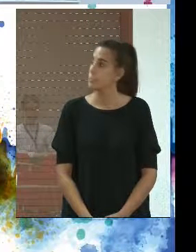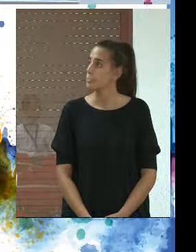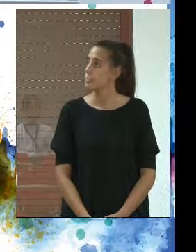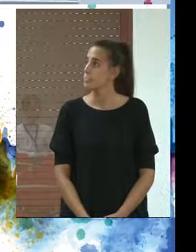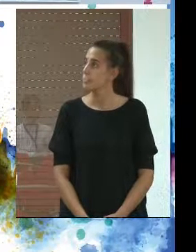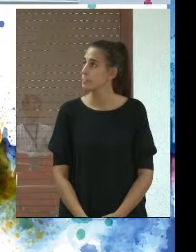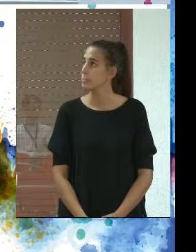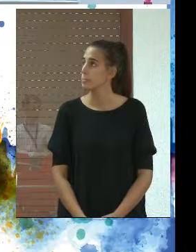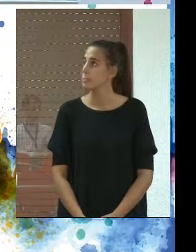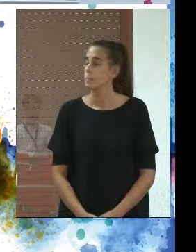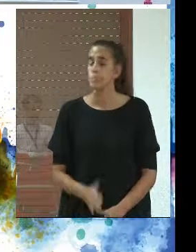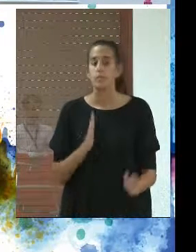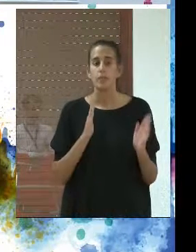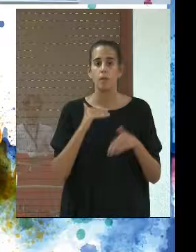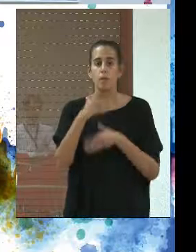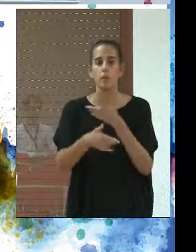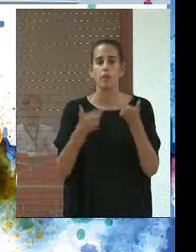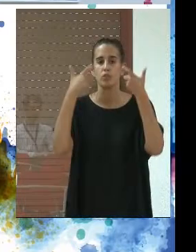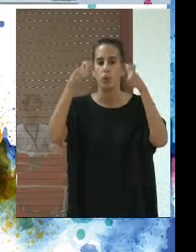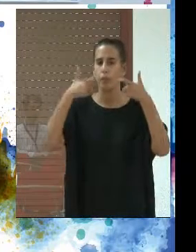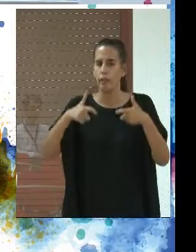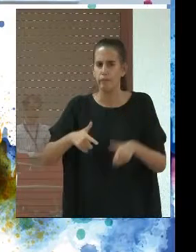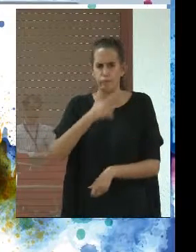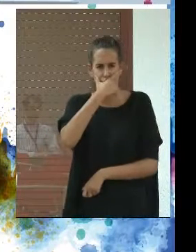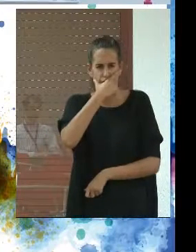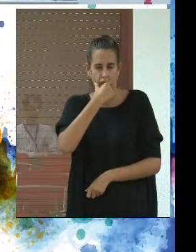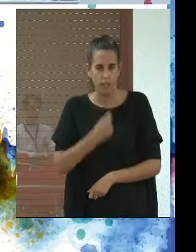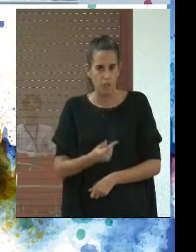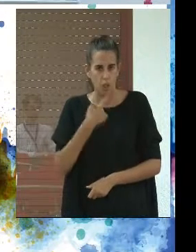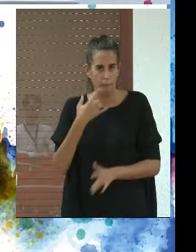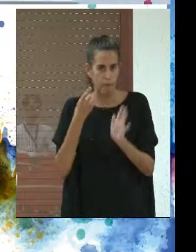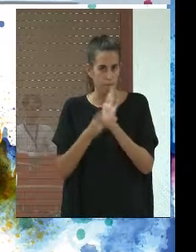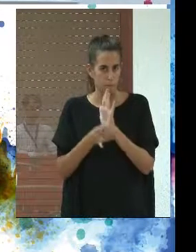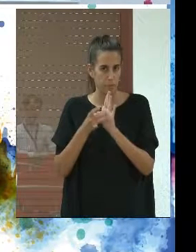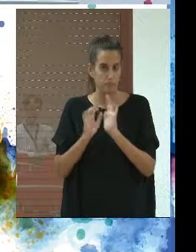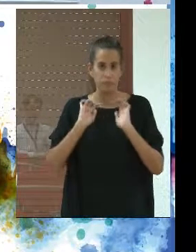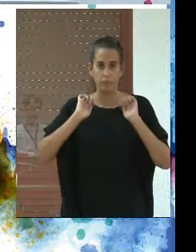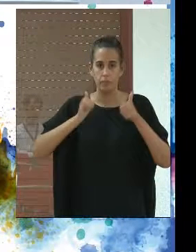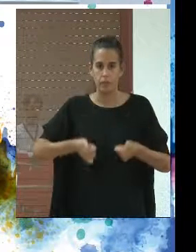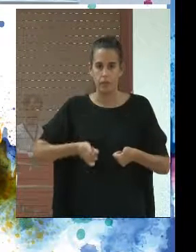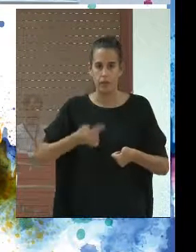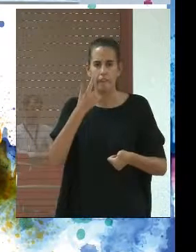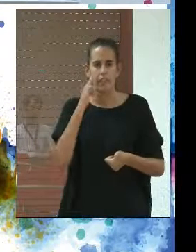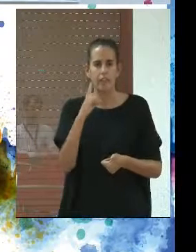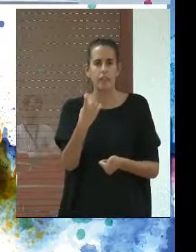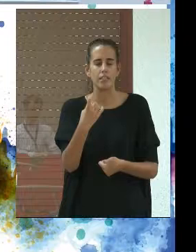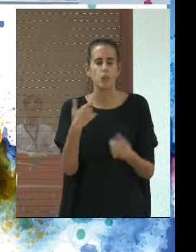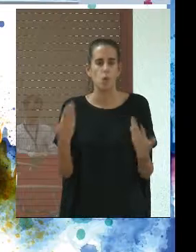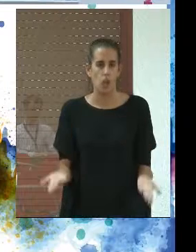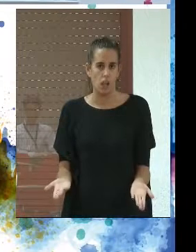So the sequential process that we carry out is very simple and effective. Obviously, it starts